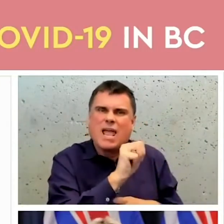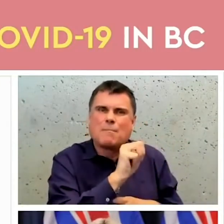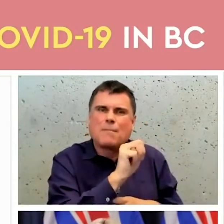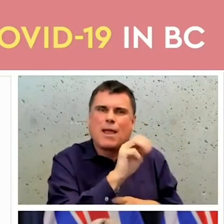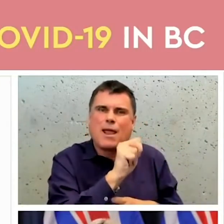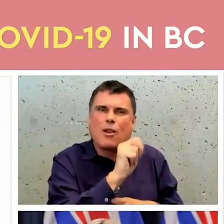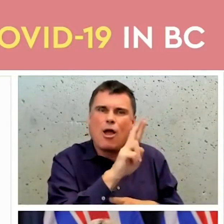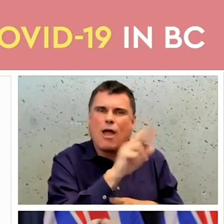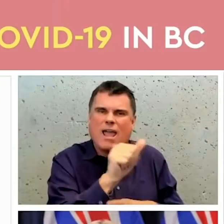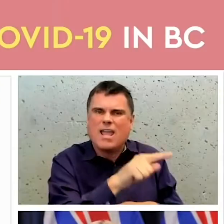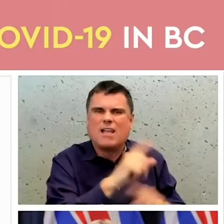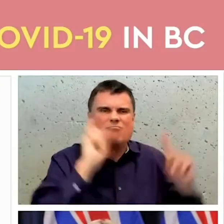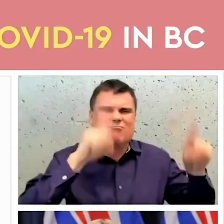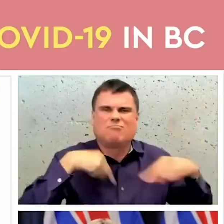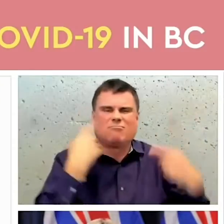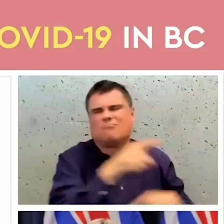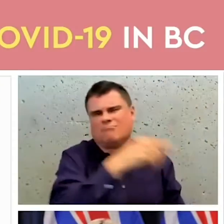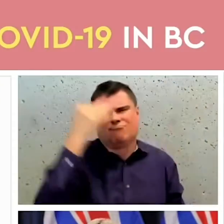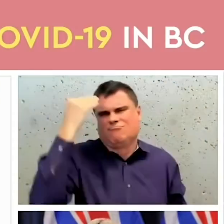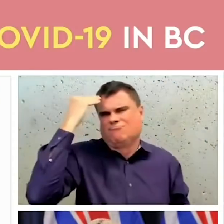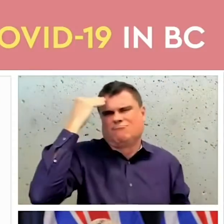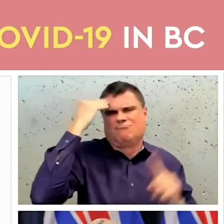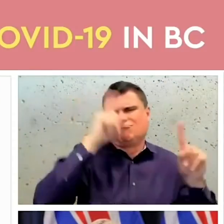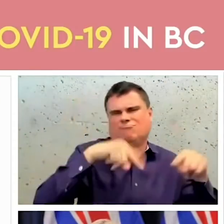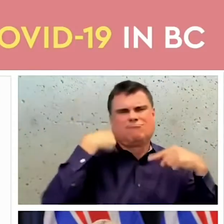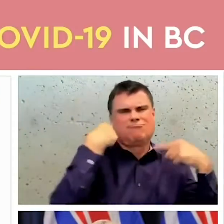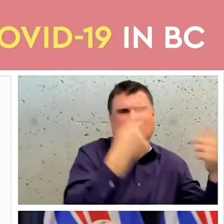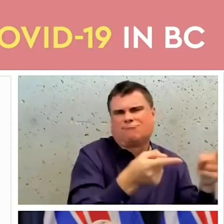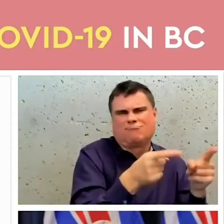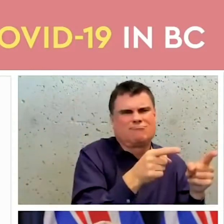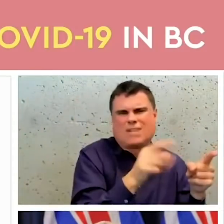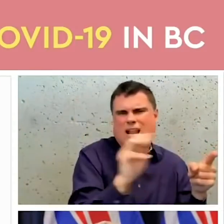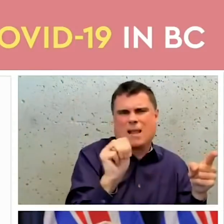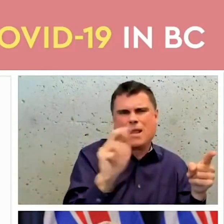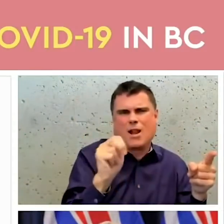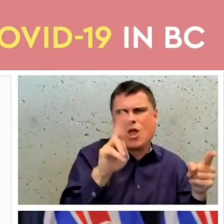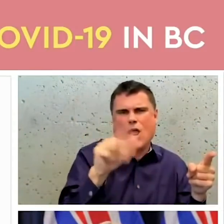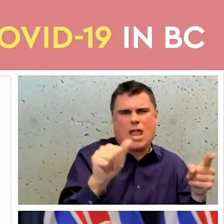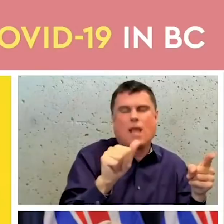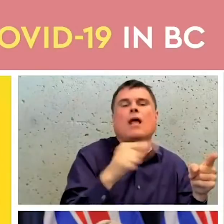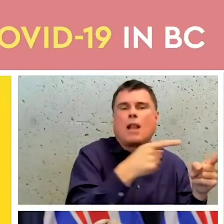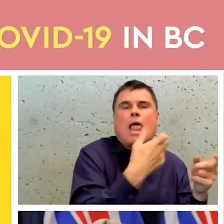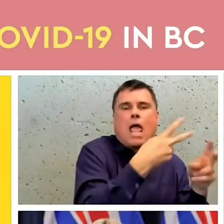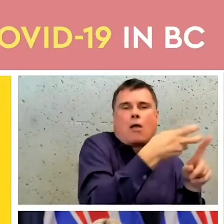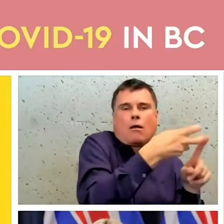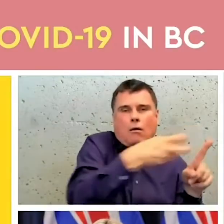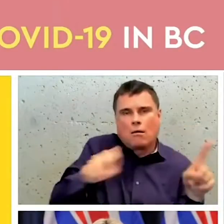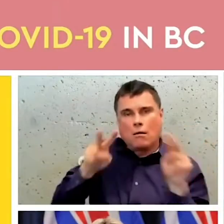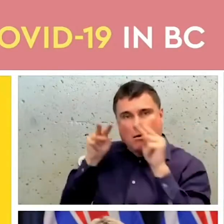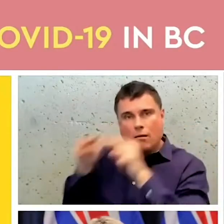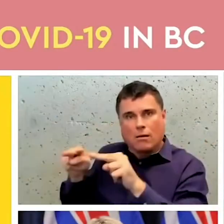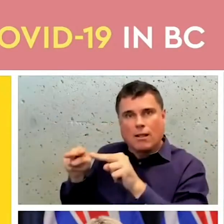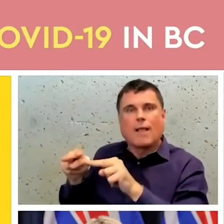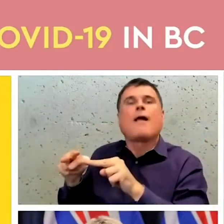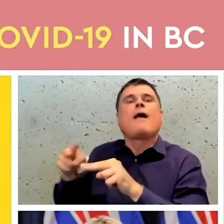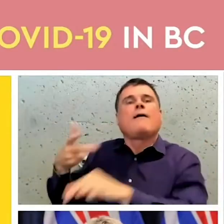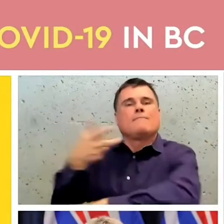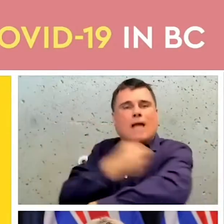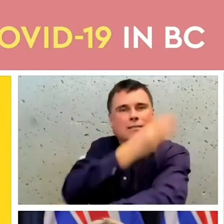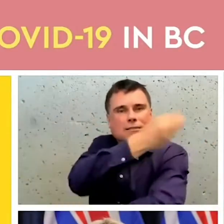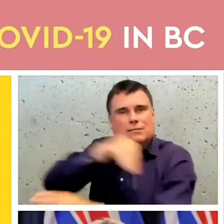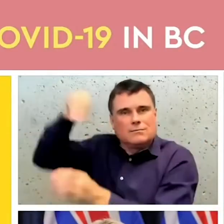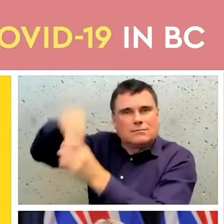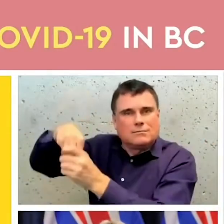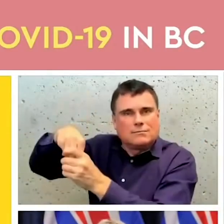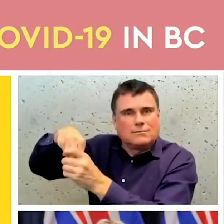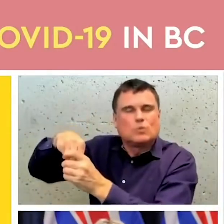not a new thing to medicine to understand how mRNA works. So that is a nice segue into the fact